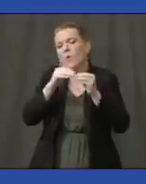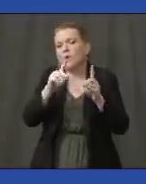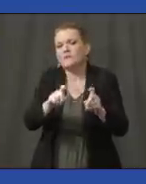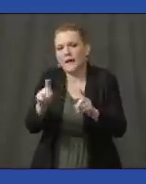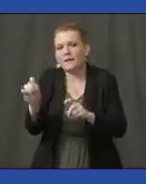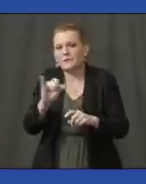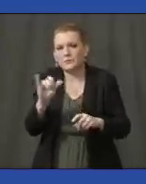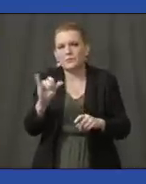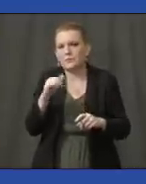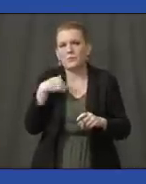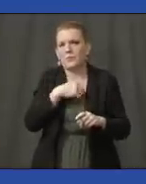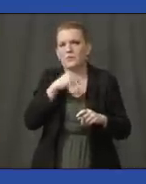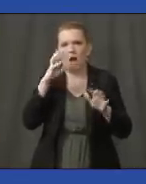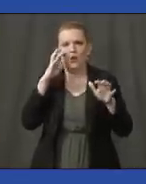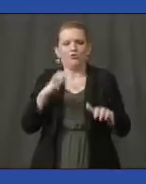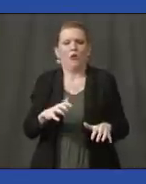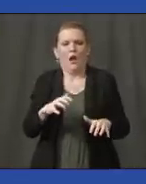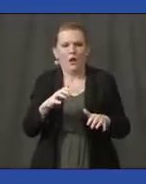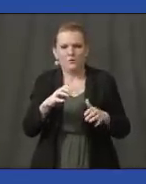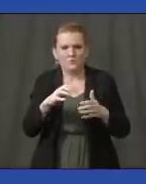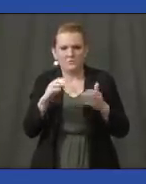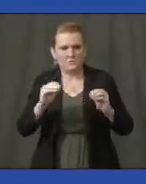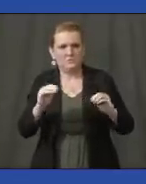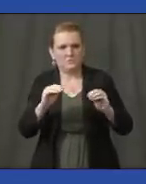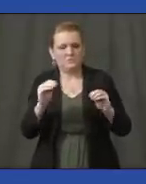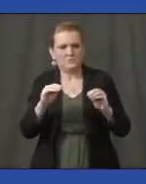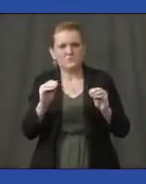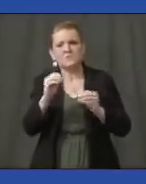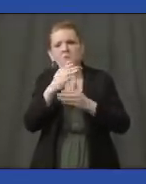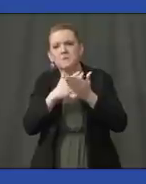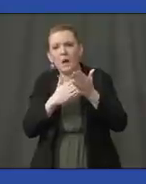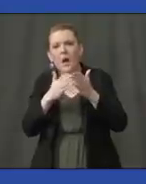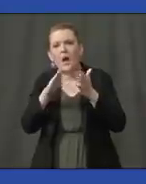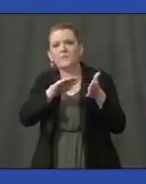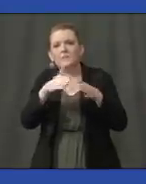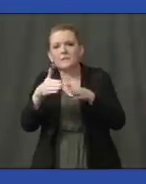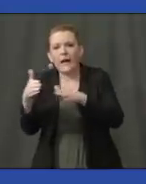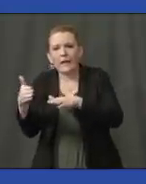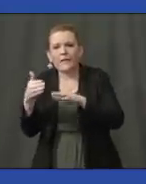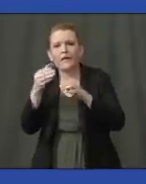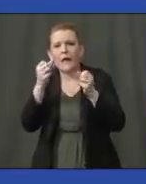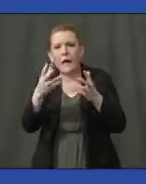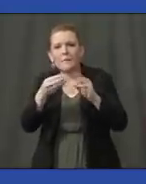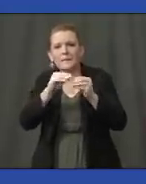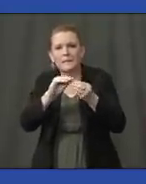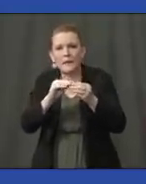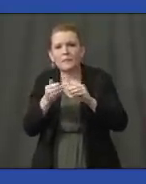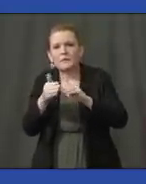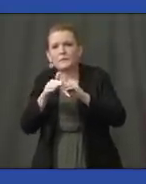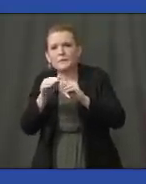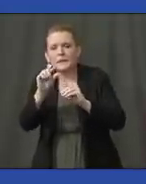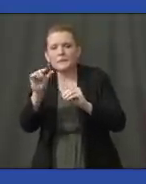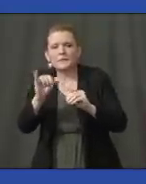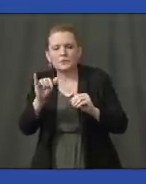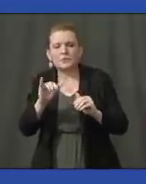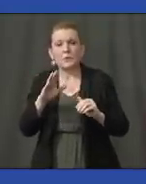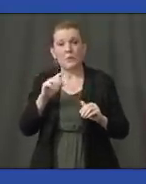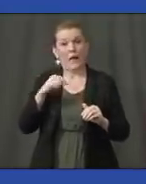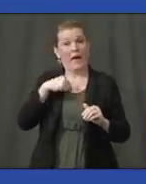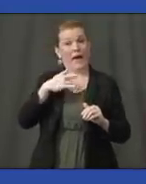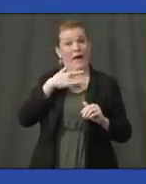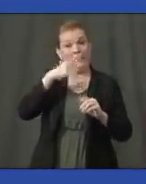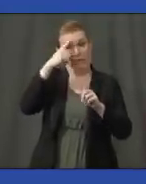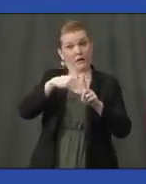a little bit, thankfully, but not a trend makes. I think the most hopeful thing that I see as you look at these